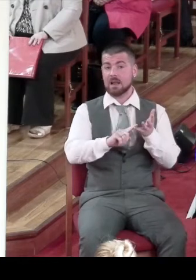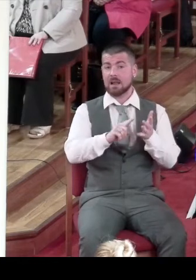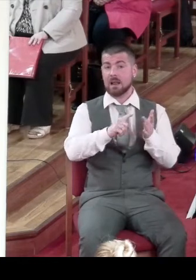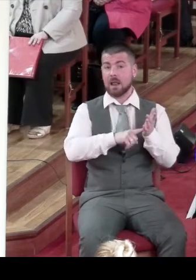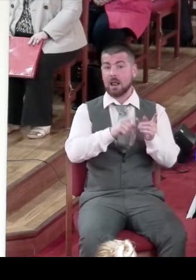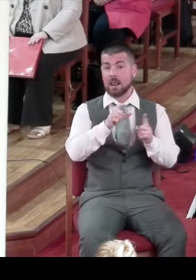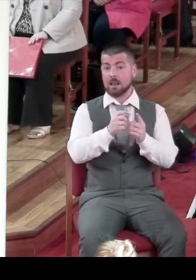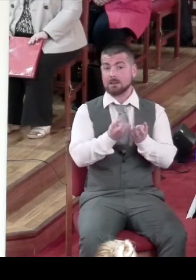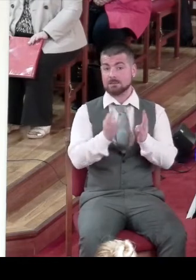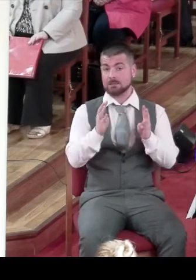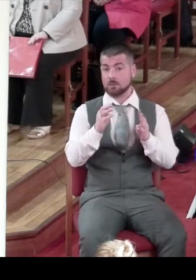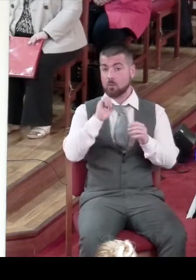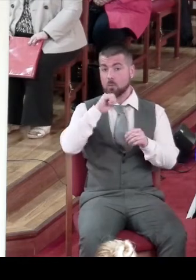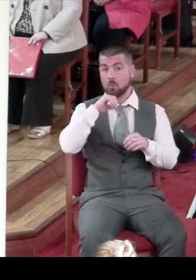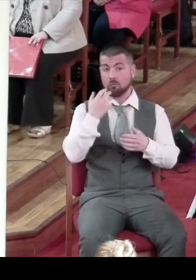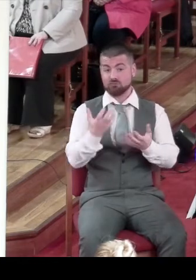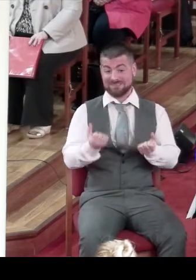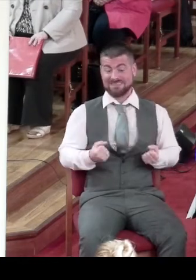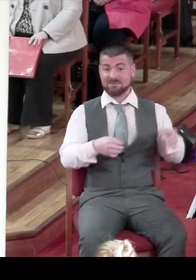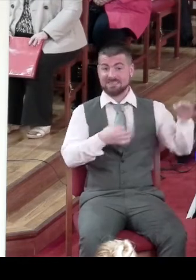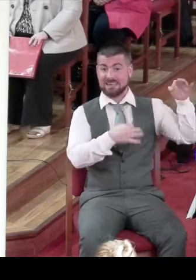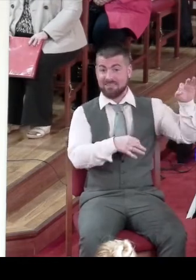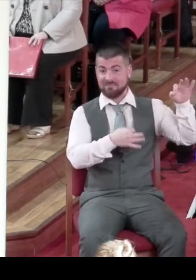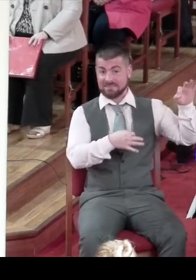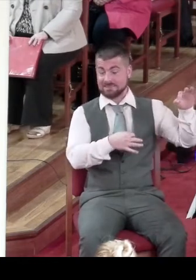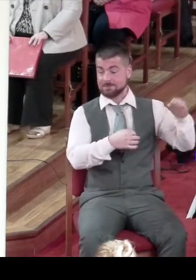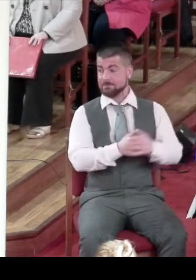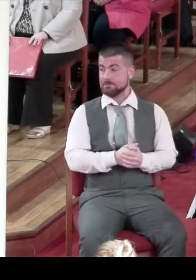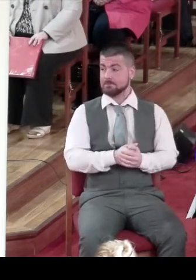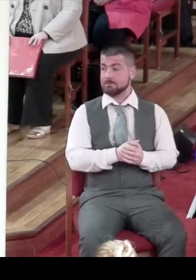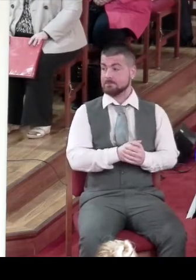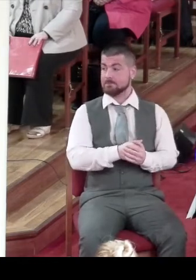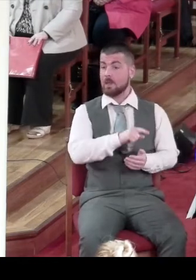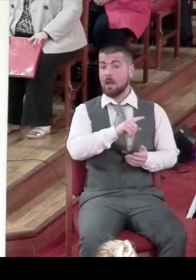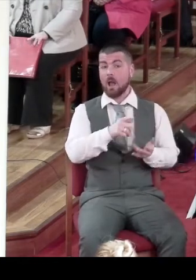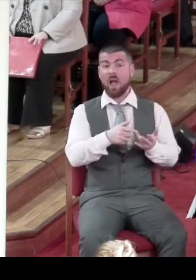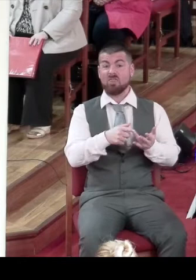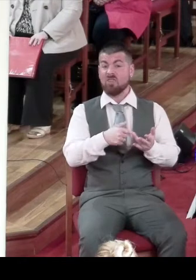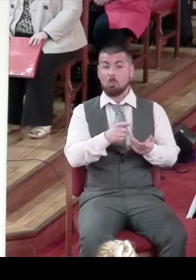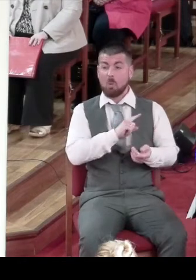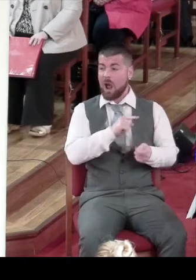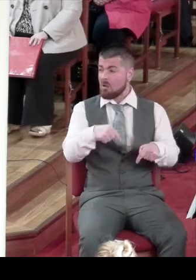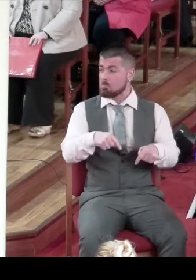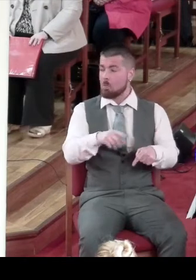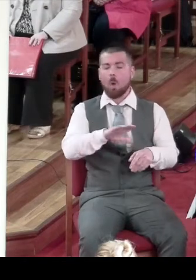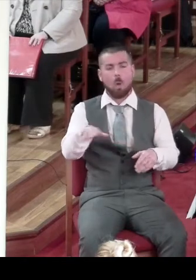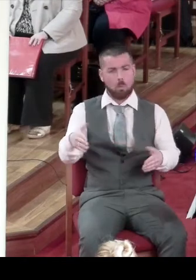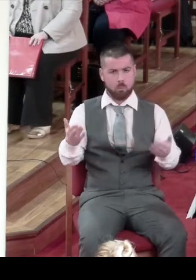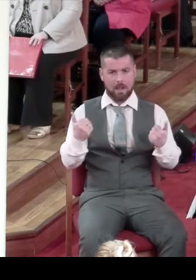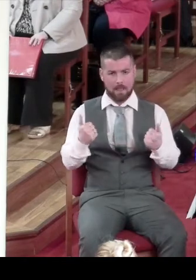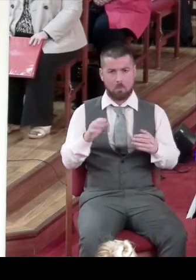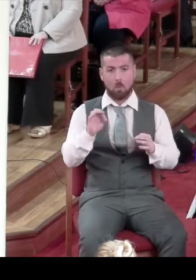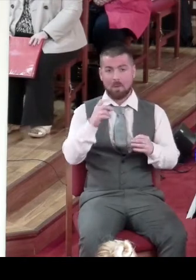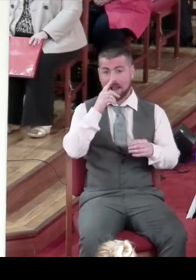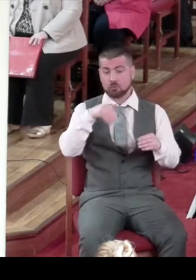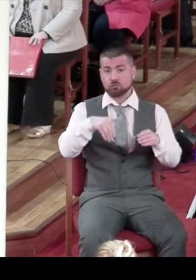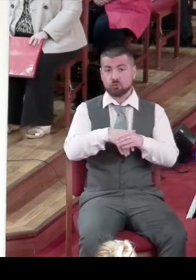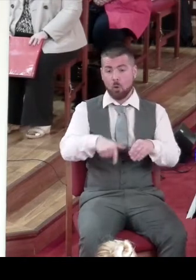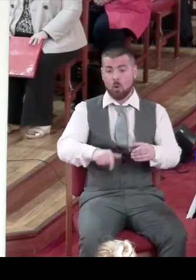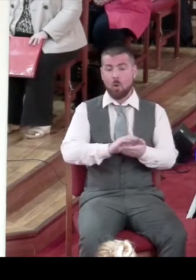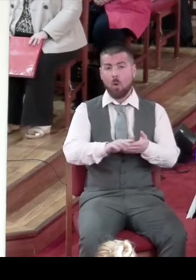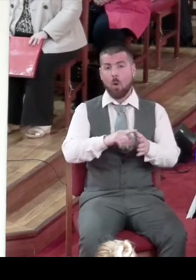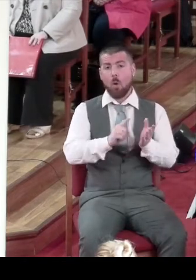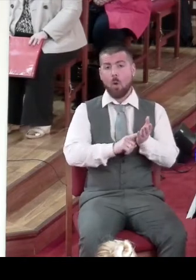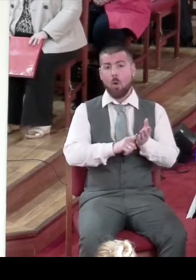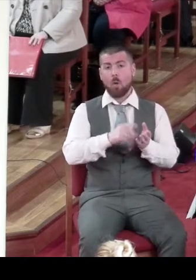are to receive certificates, others for other reasons, you are very welcome indeed. We hope you can join us in the hall